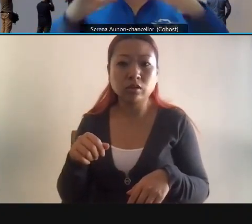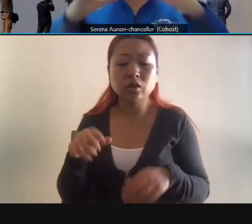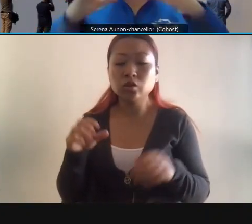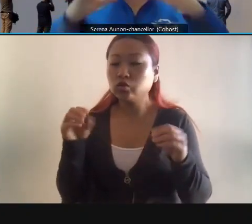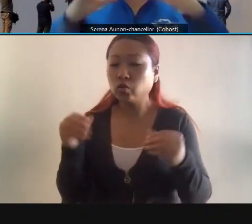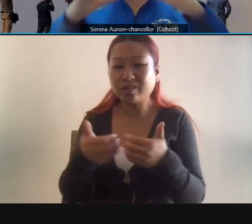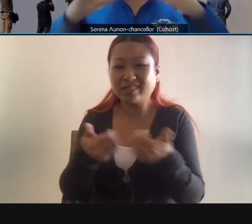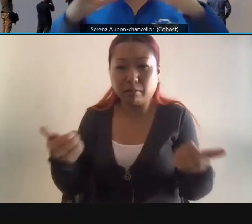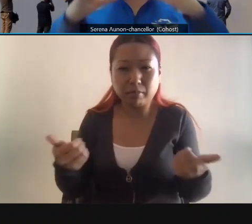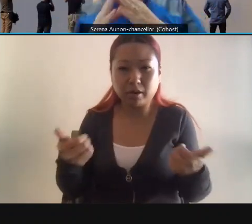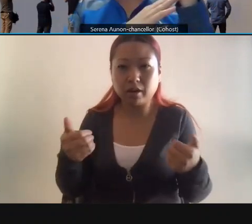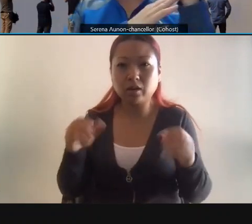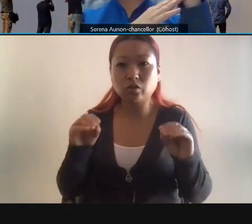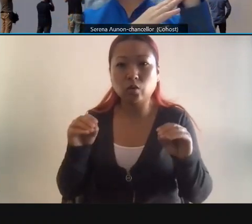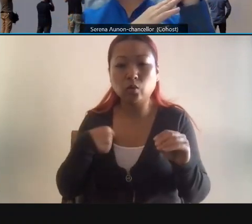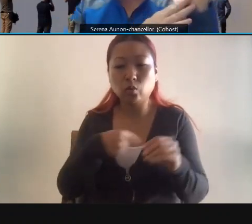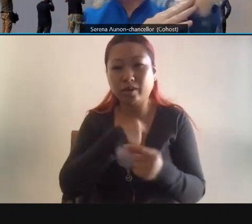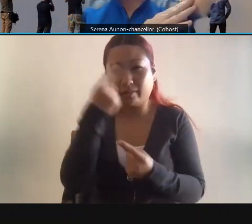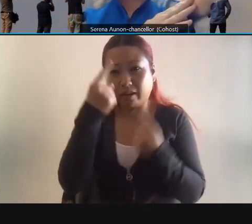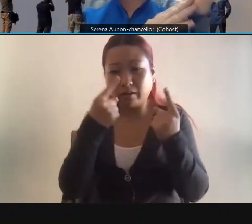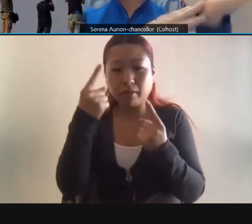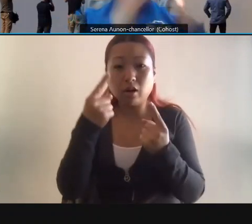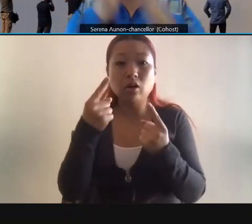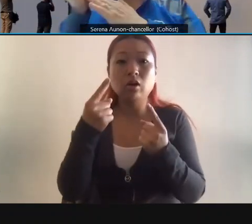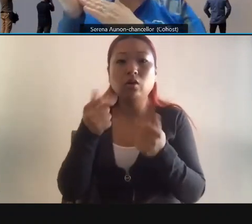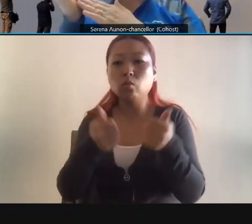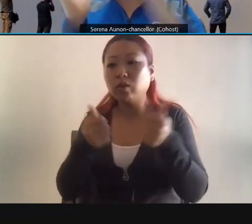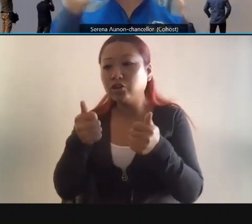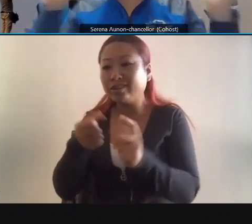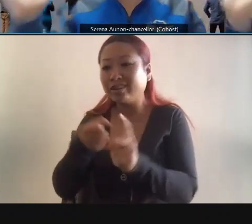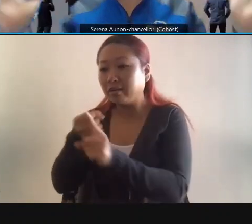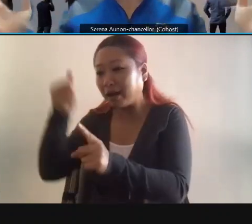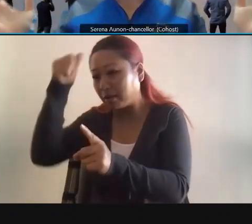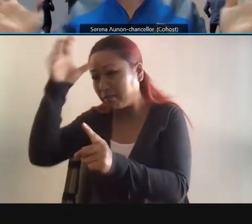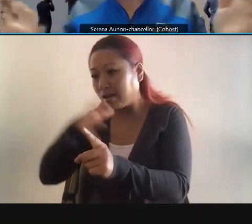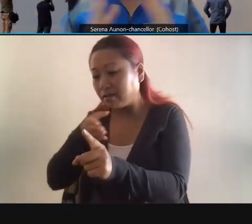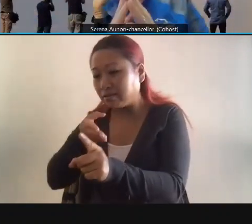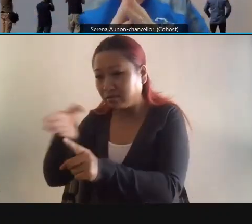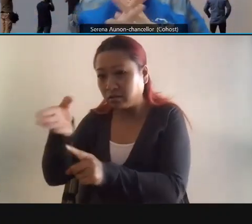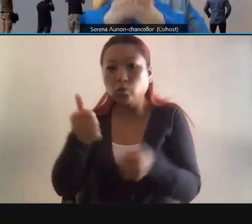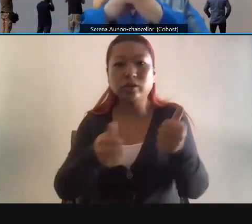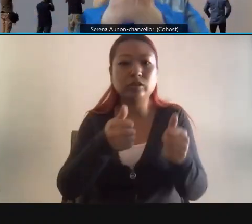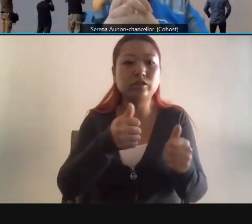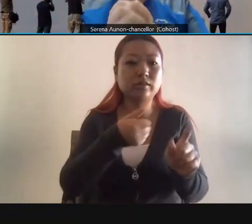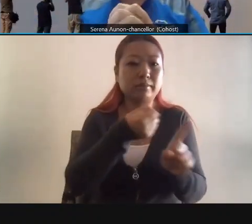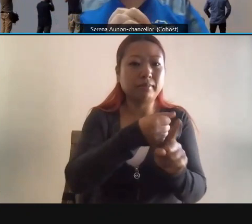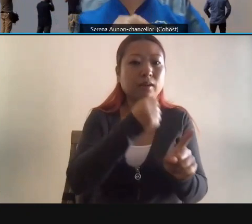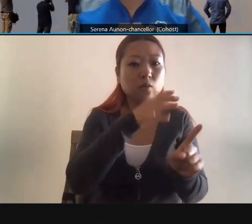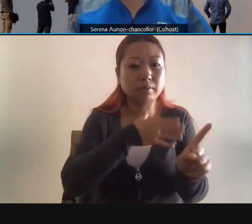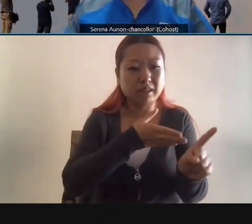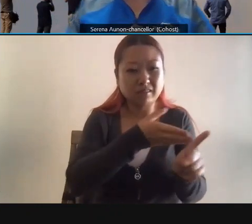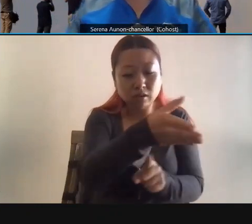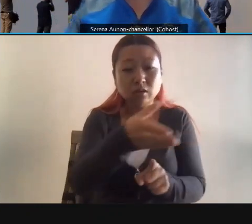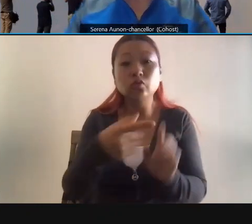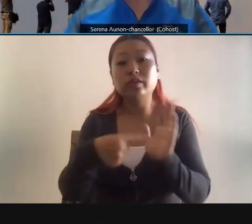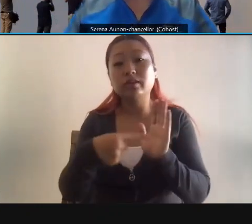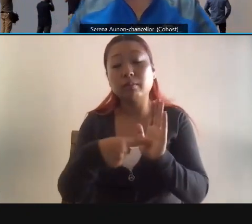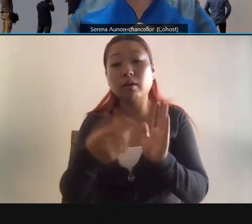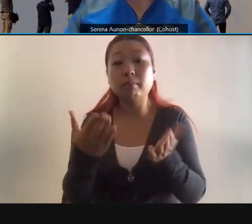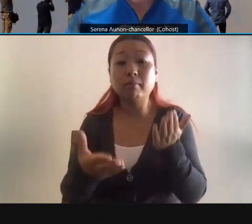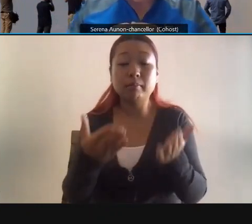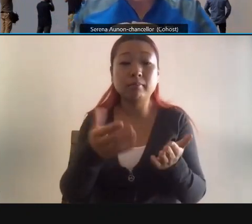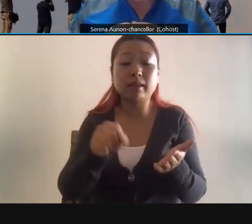conditions that can impact maybe men solely or women. And I'll give you an example. So even though you may put a woman on